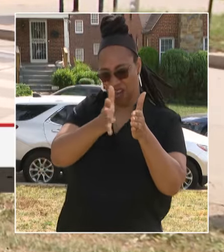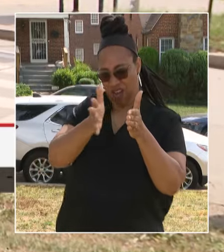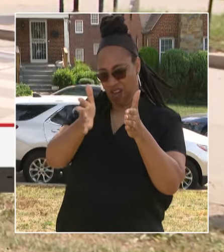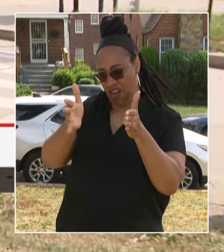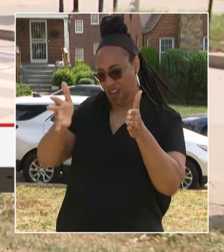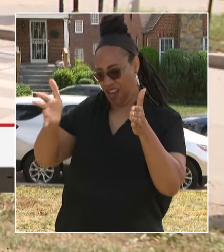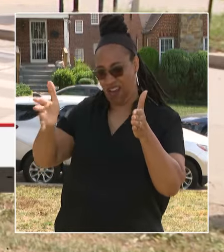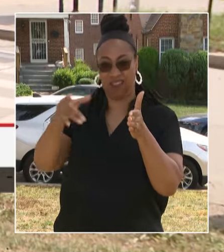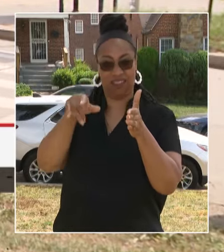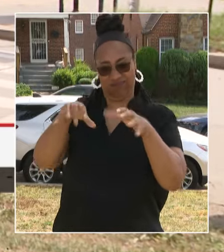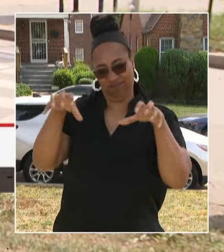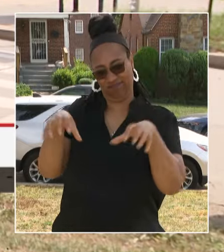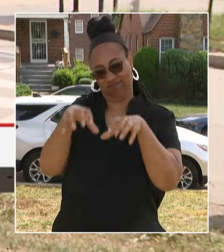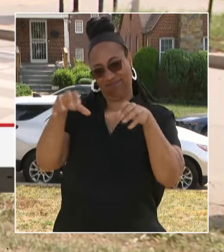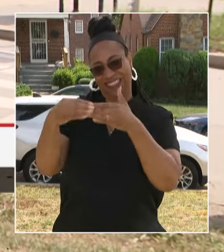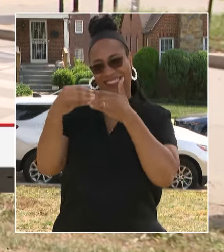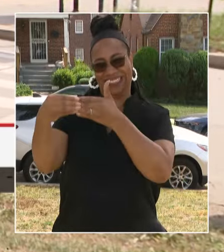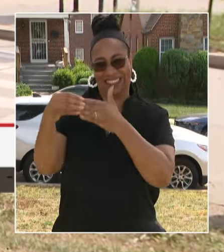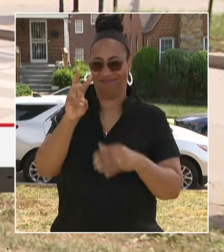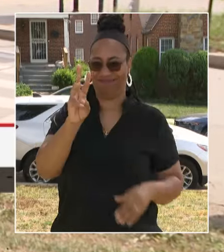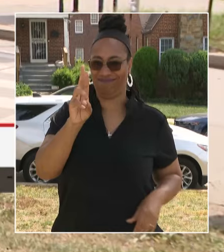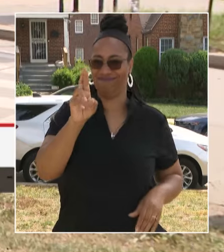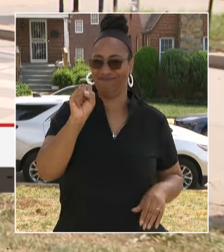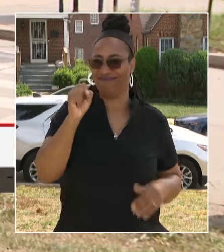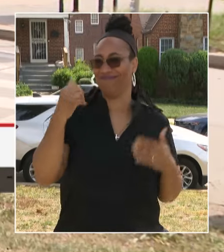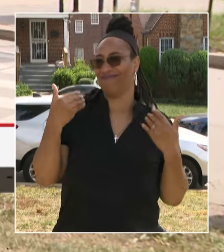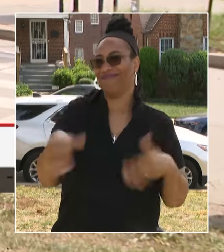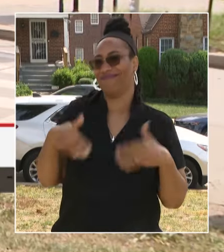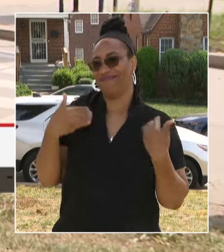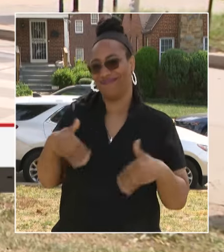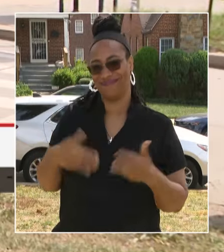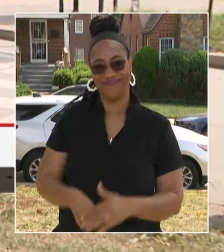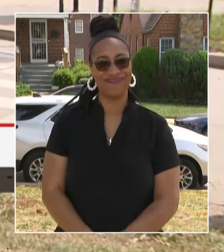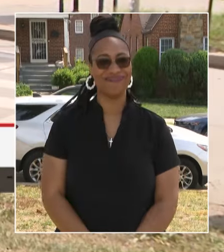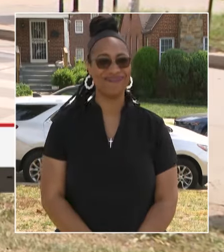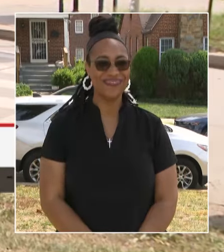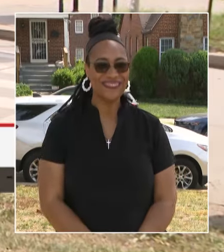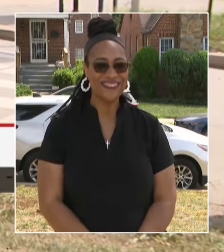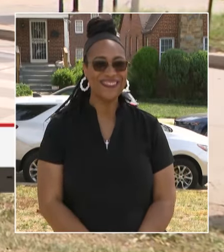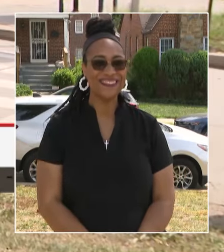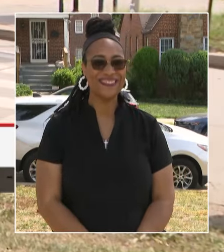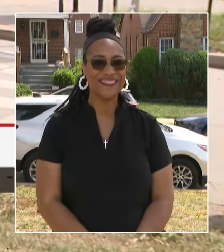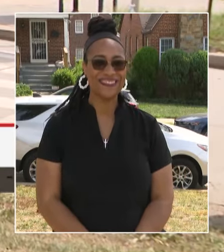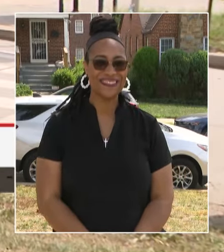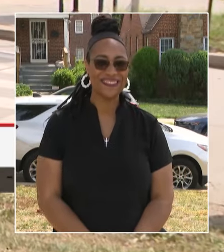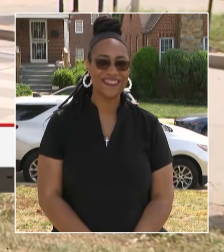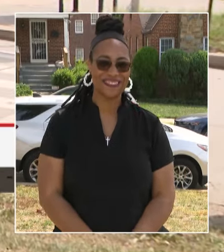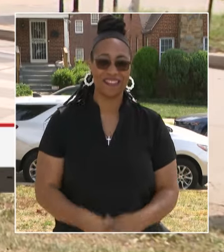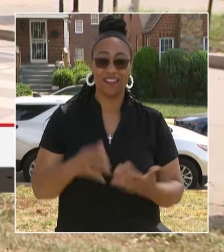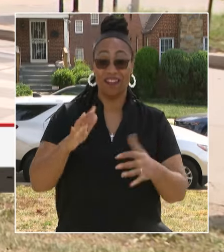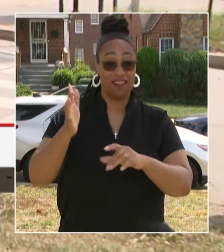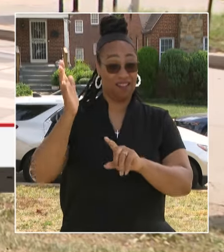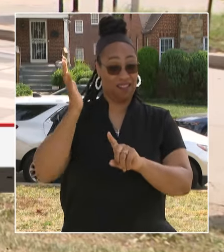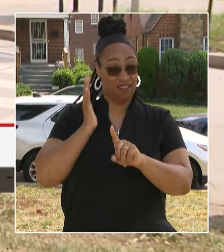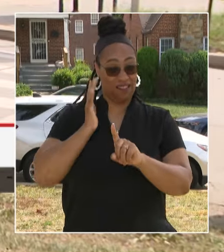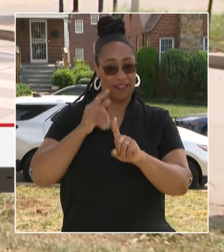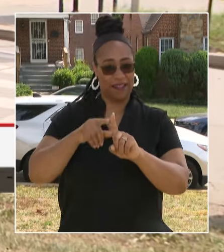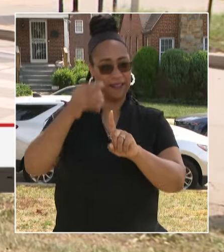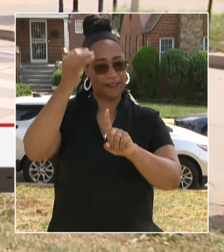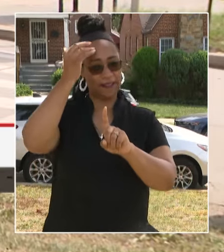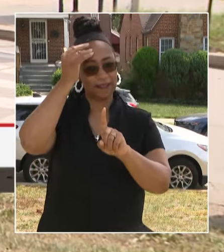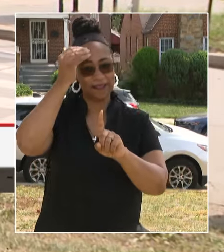And just for the record, when I came up with this idea to introduce these bills to honor prominent leaders with ties to